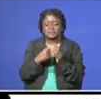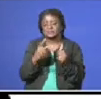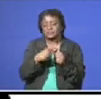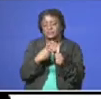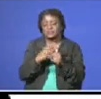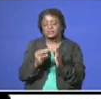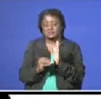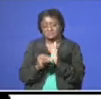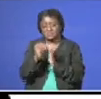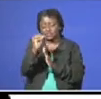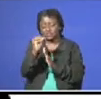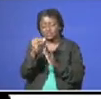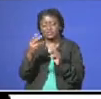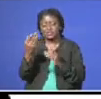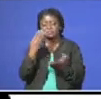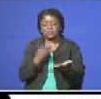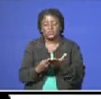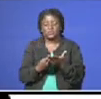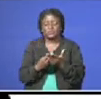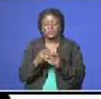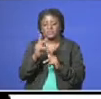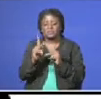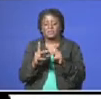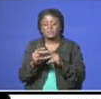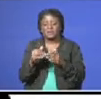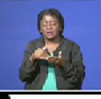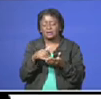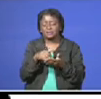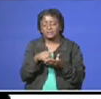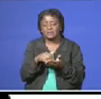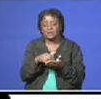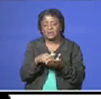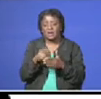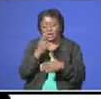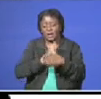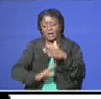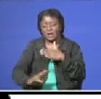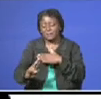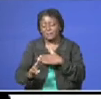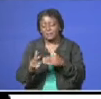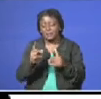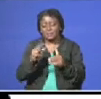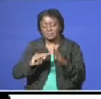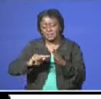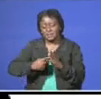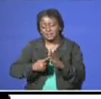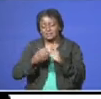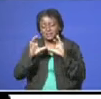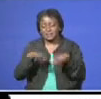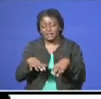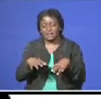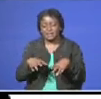mission was to prove that persons of humble origins could cooperate to own and manage large businesses.